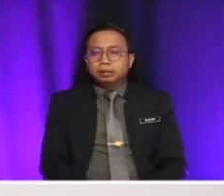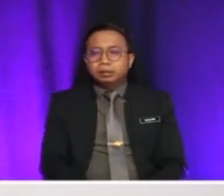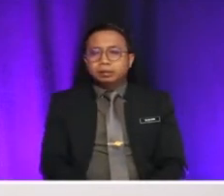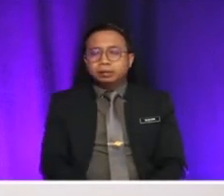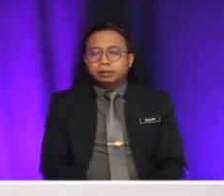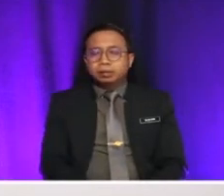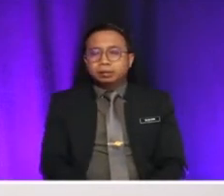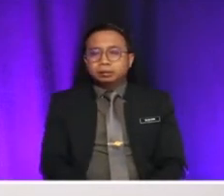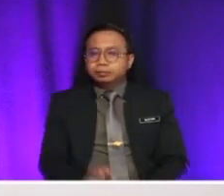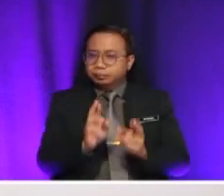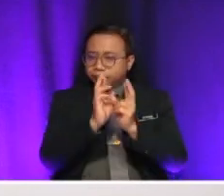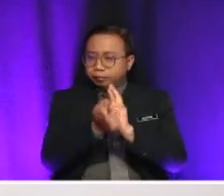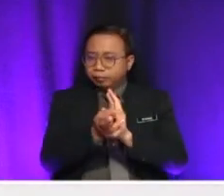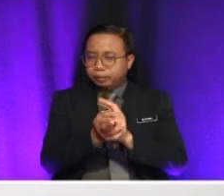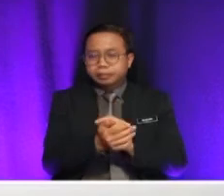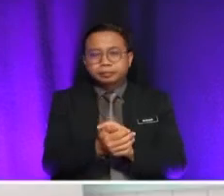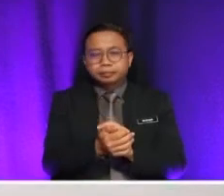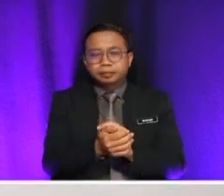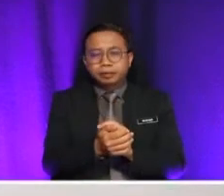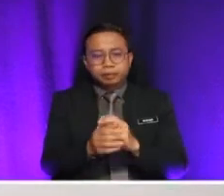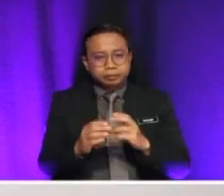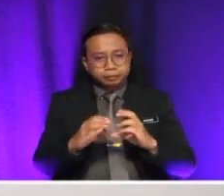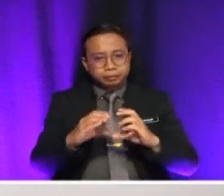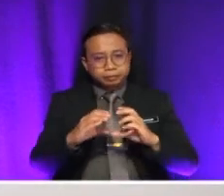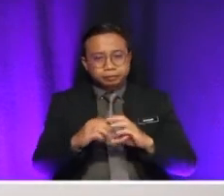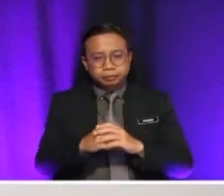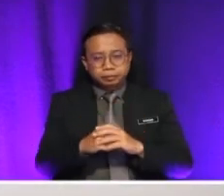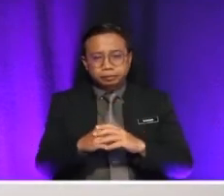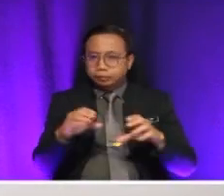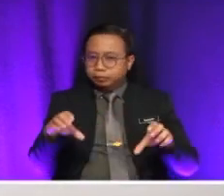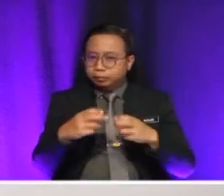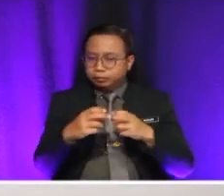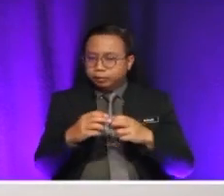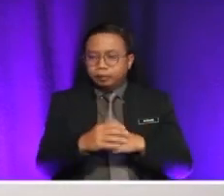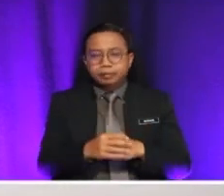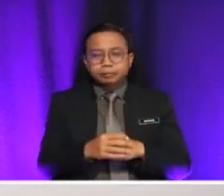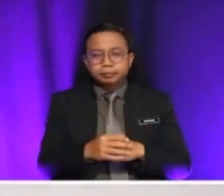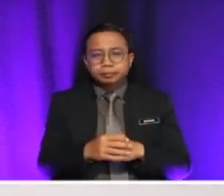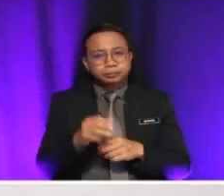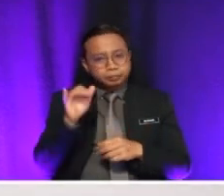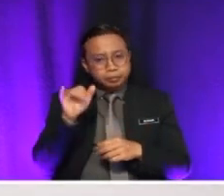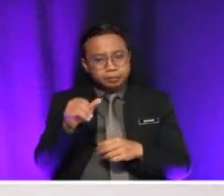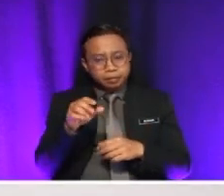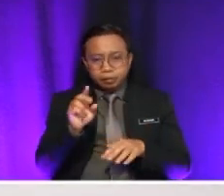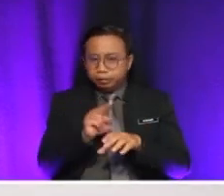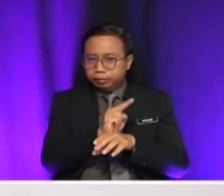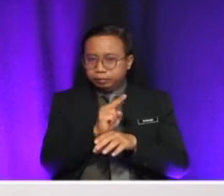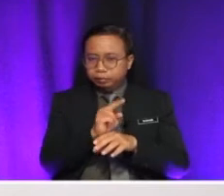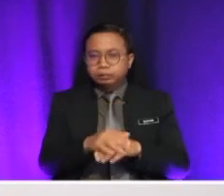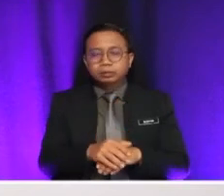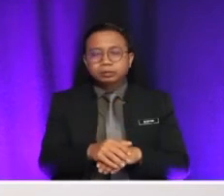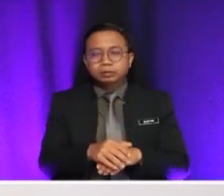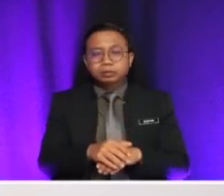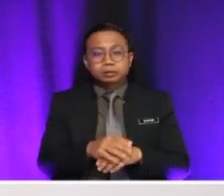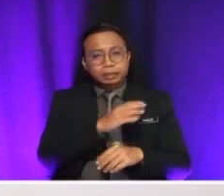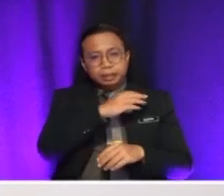I would like to replace the word create to generate. Okay, create, generate. Okay, yeah, we can use the word generate. All Okay, right, 1 stick